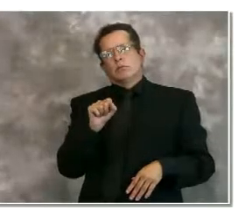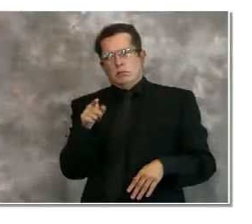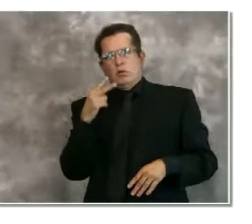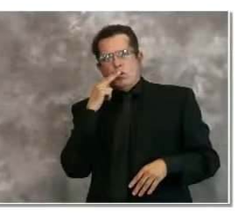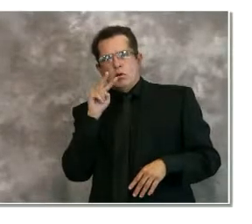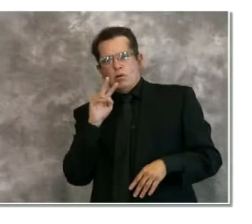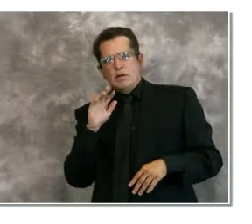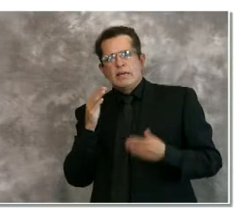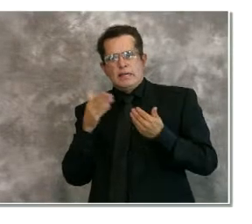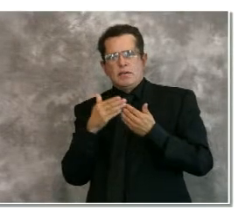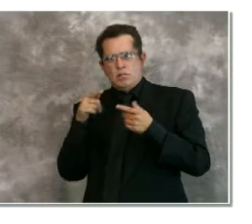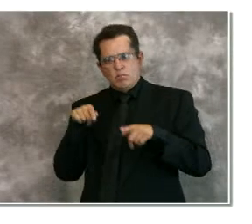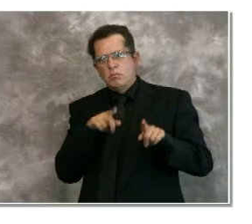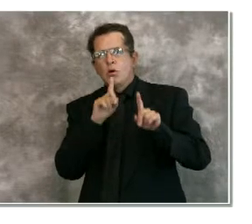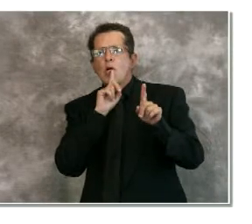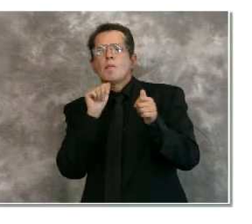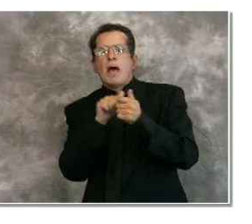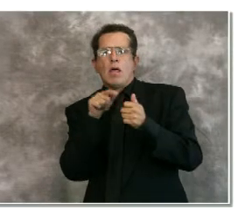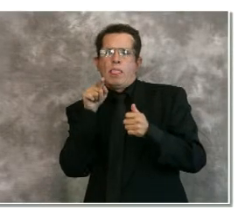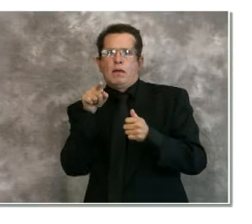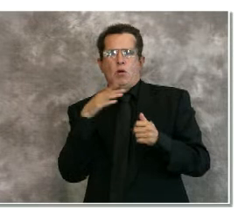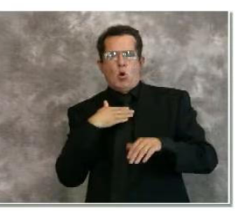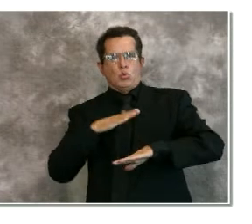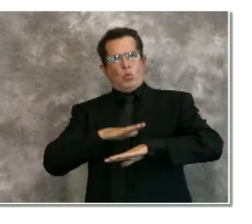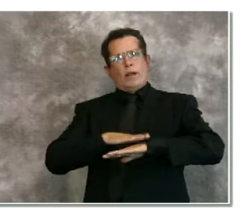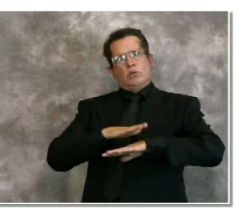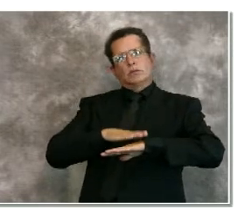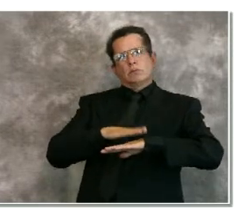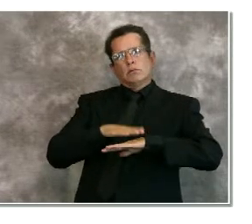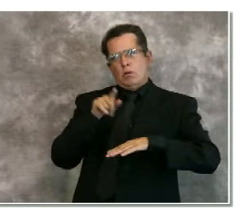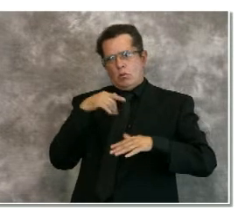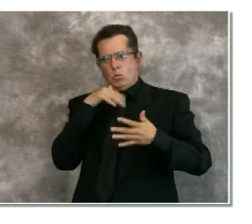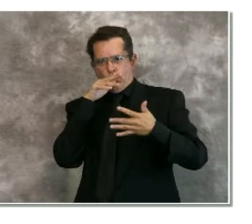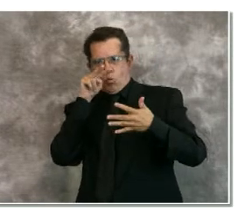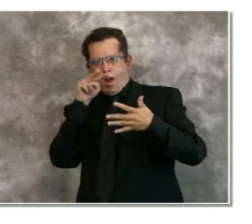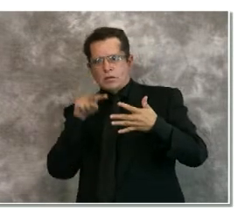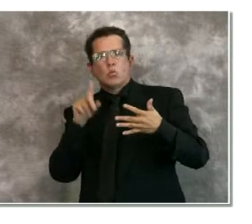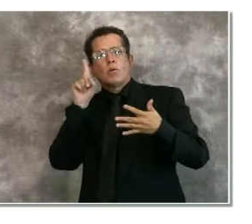our triggers. On this slide, the trigger that is